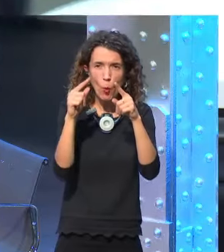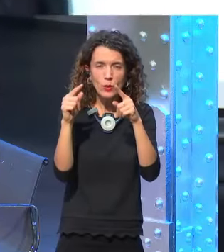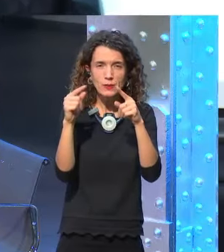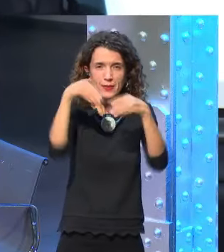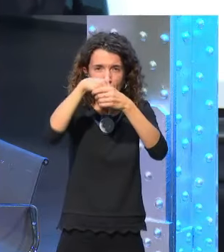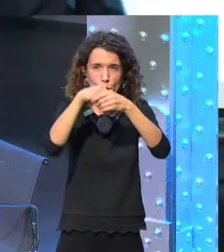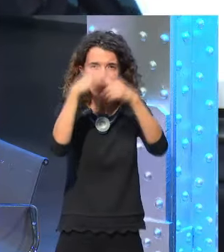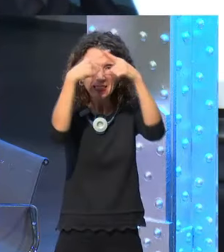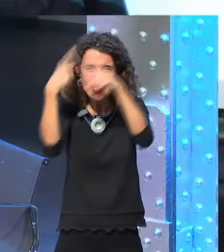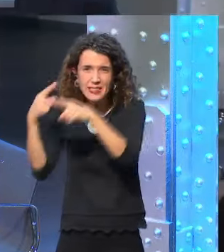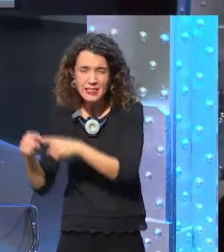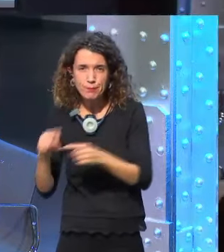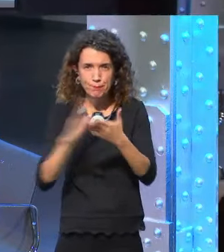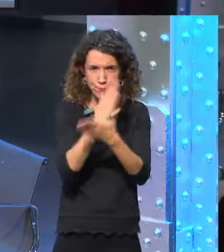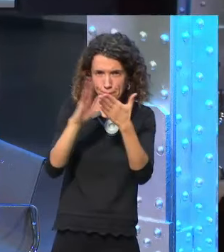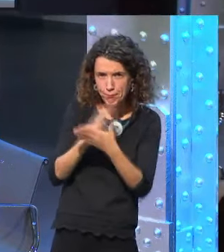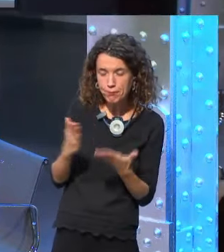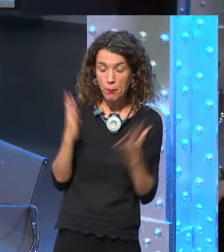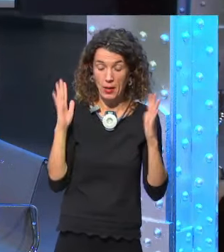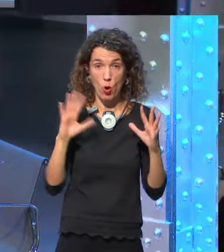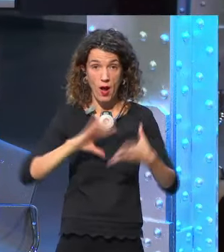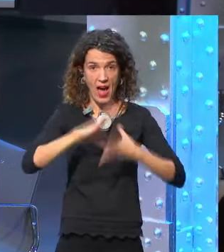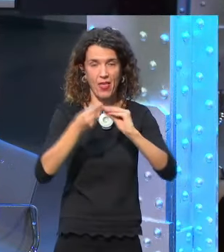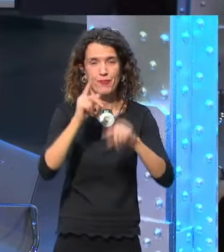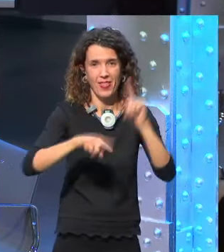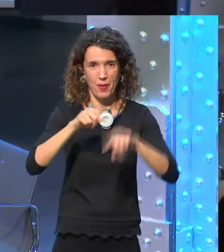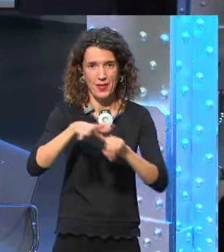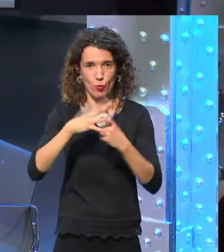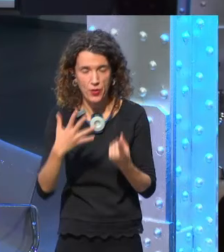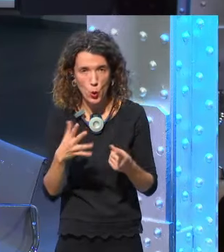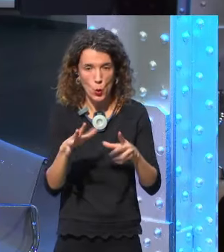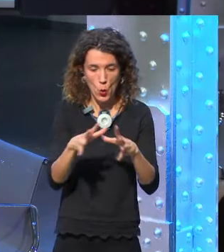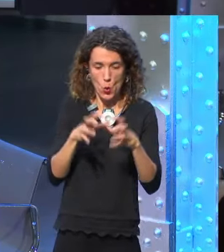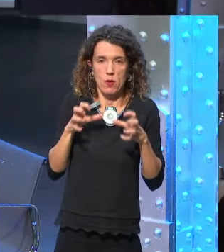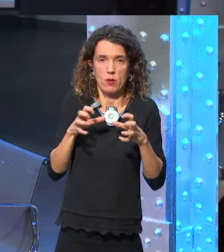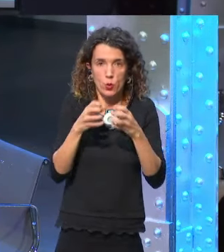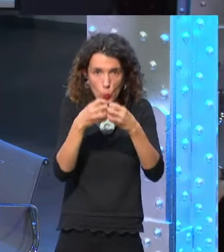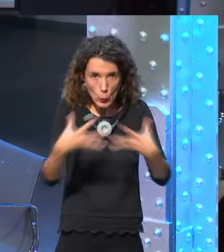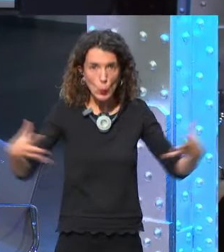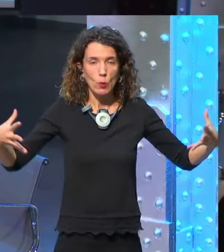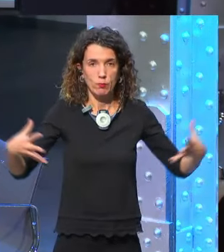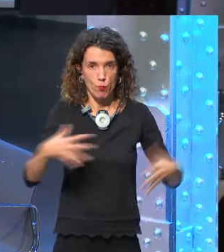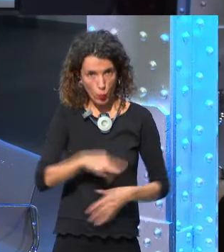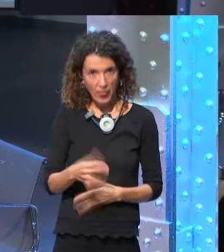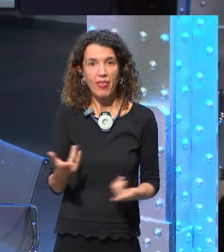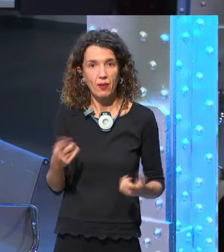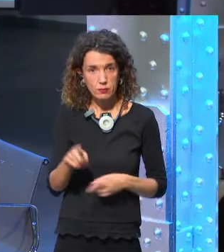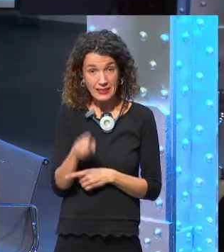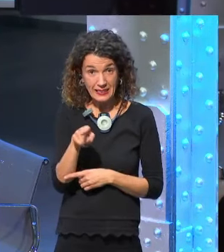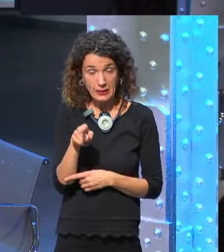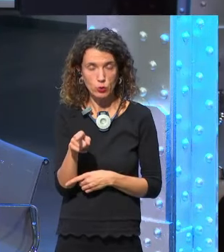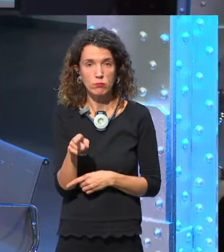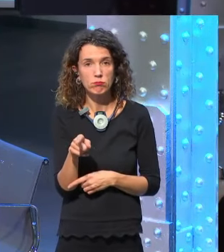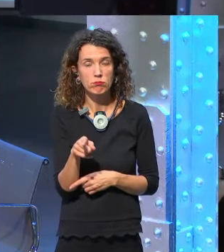adapt to certain conditions, they retract, they stretch, and that's very much what the algorithm